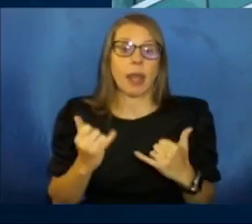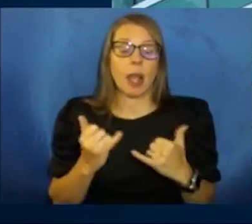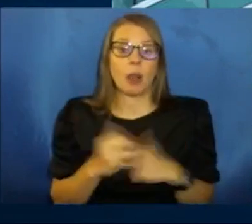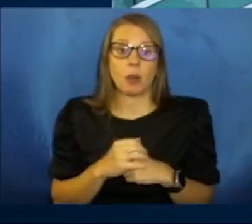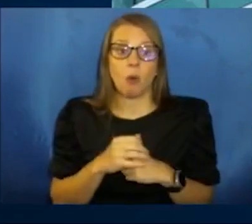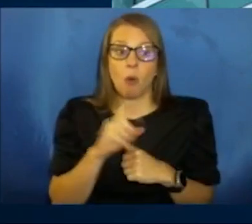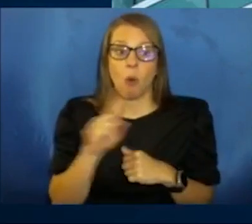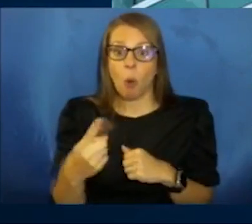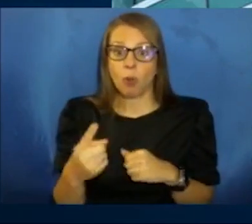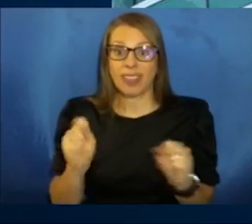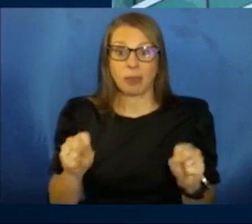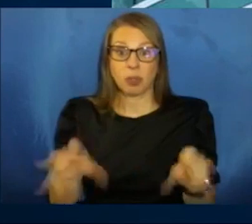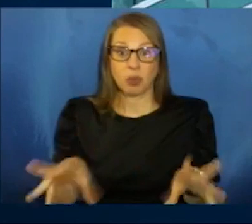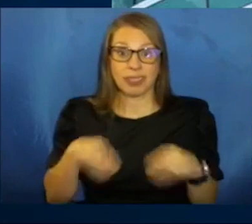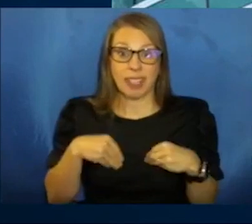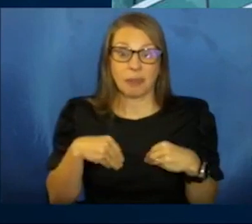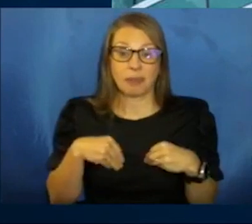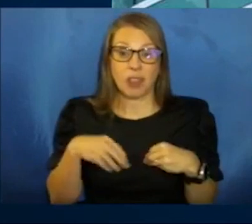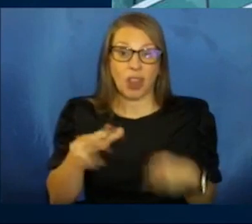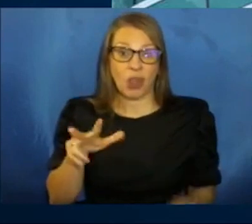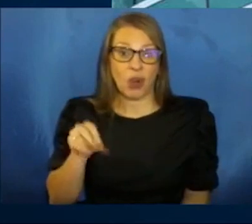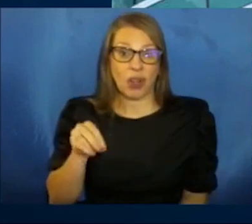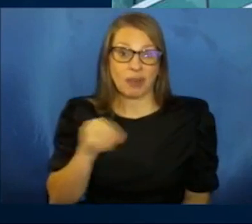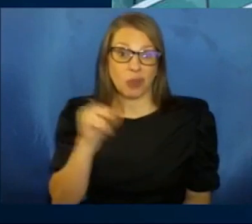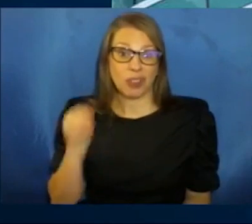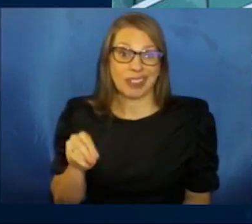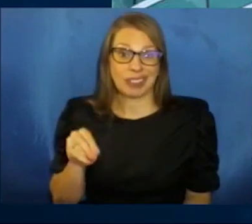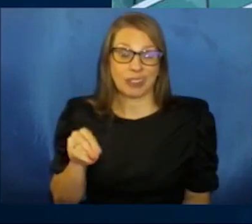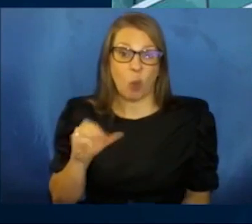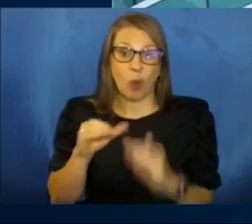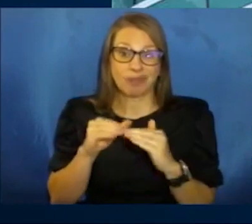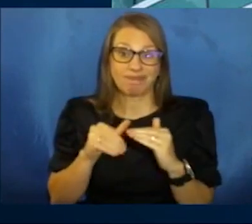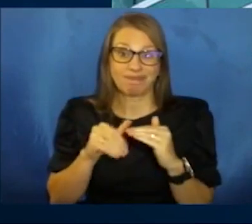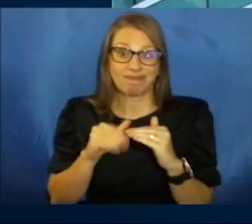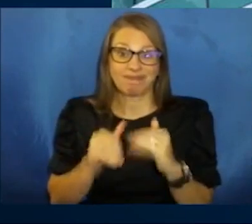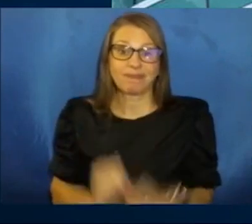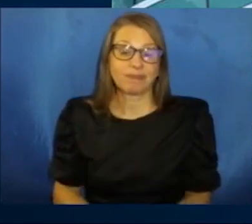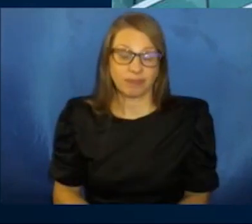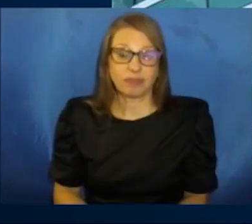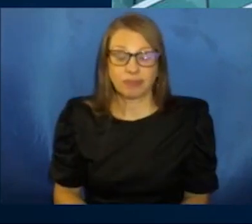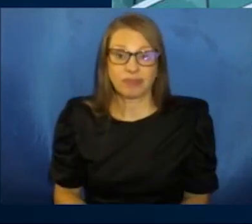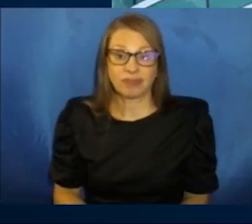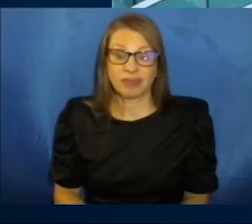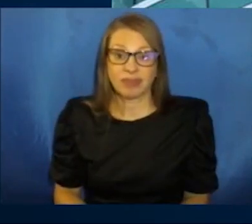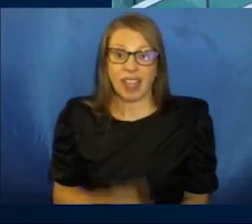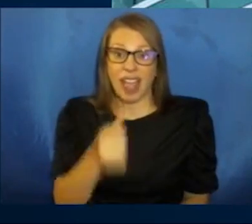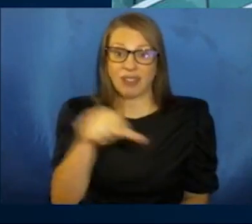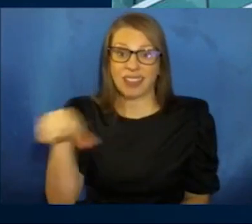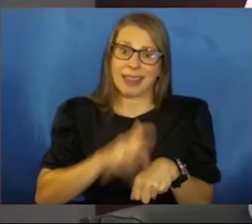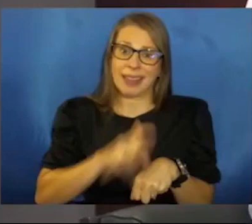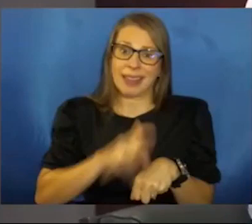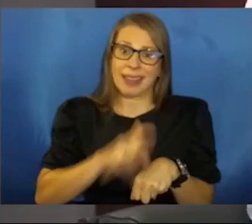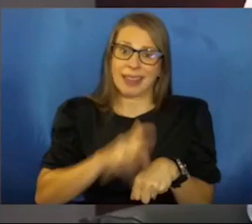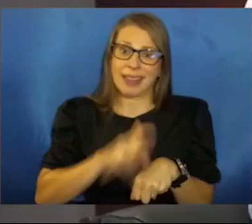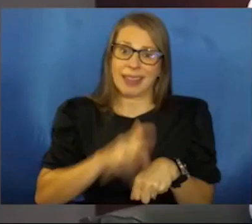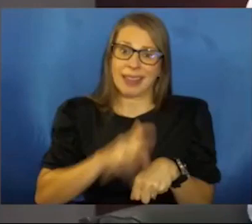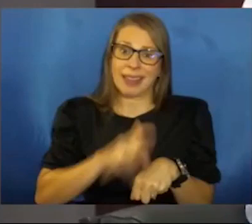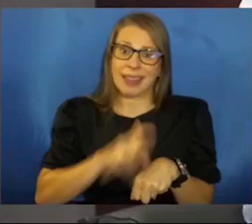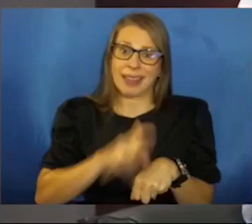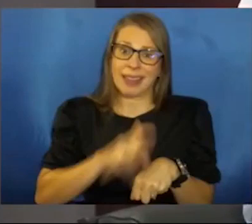accept about 30% of those or slightly less. So we're having to decline maybe 70% of those just because of the sheer